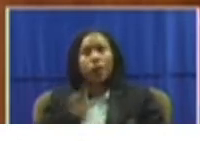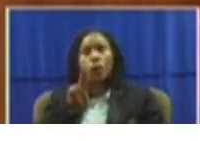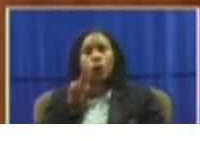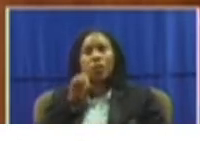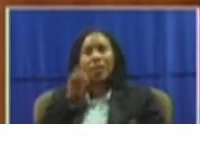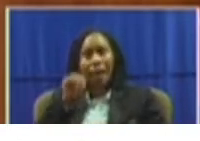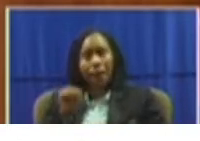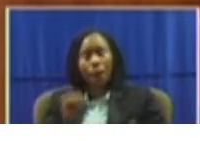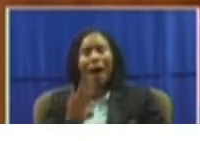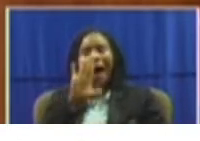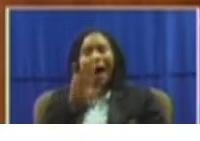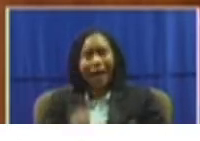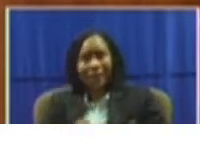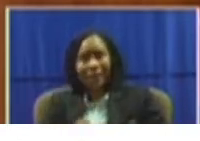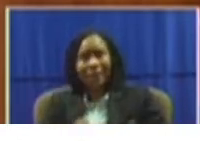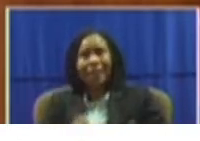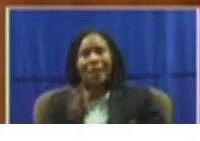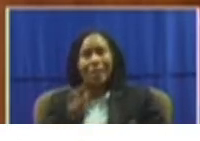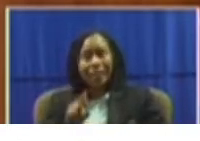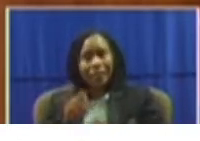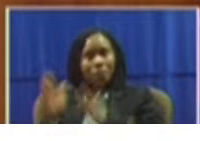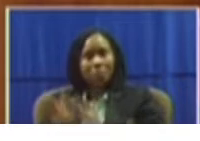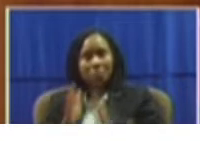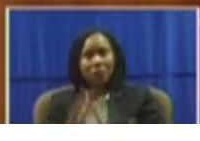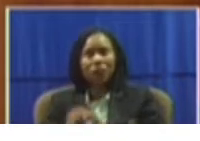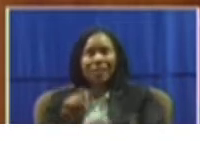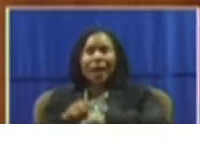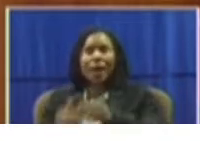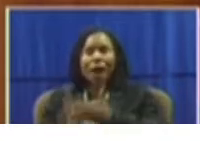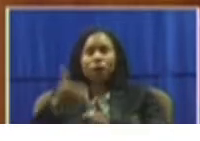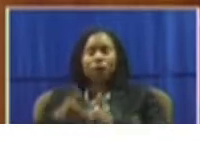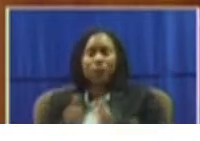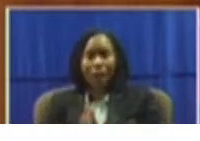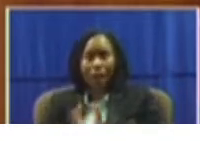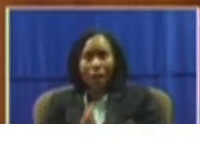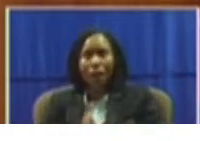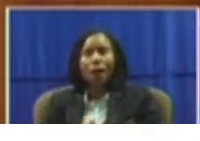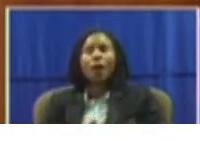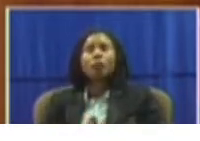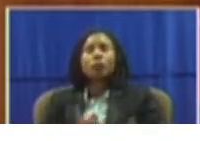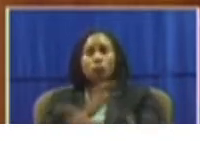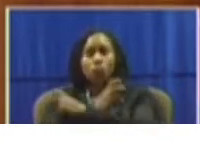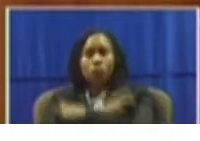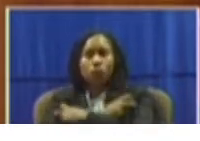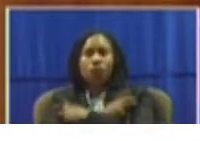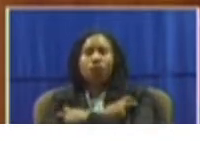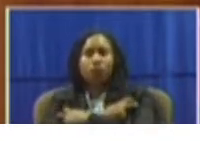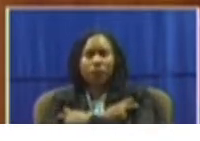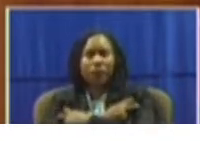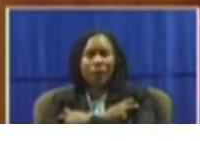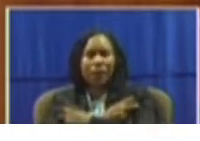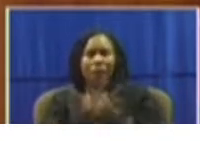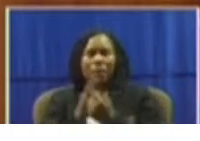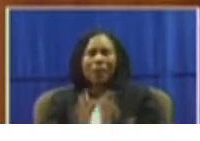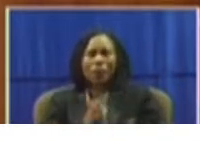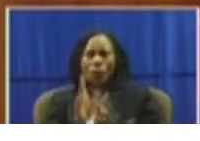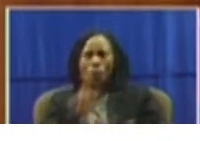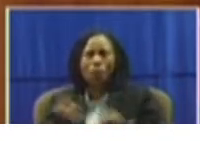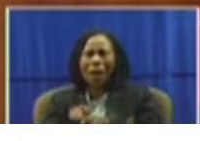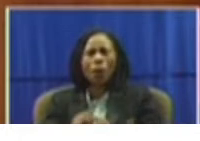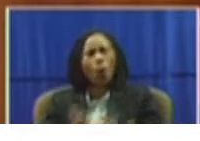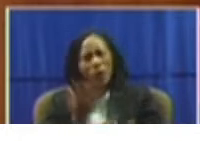matter to be scheduled for the period after recess, to deal with all of these issues, but it seems like you wanted to deal with it in